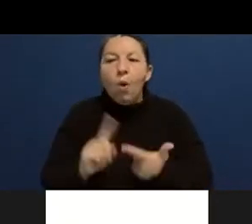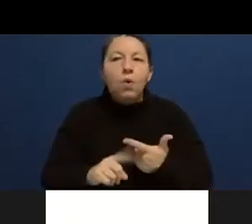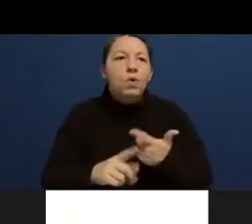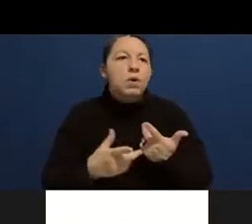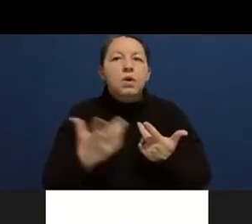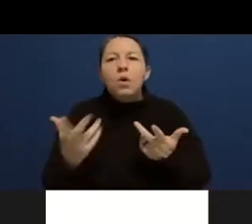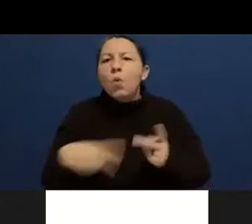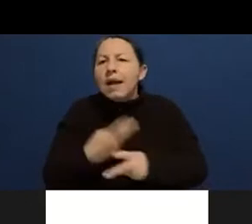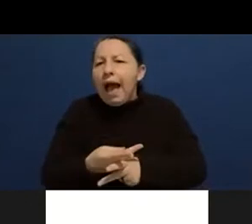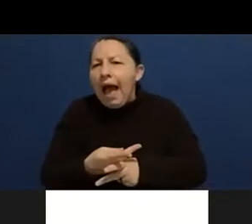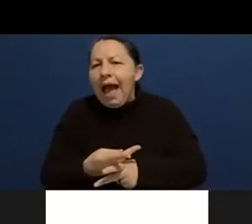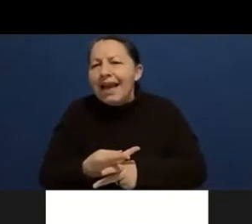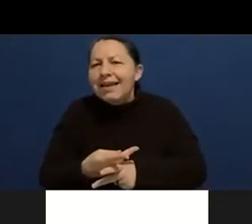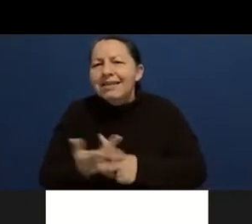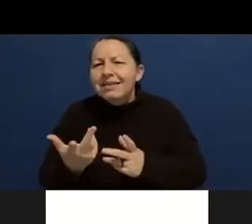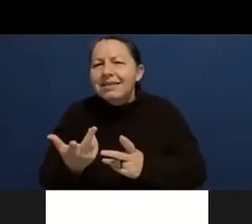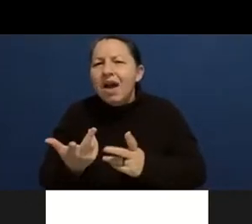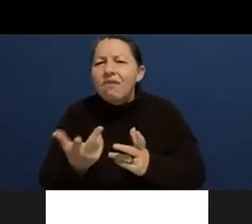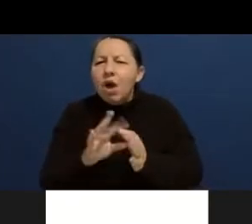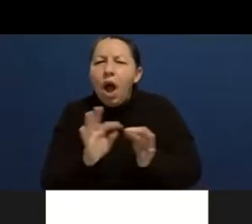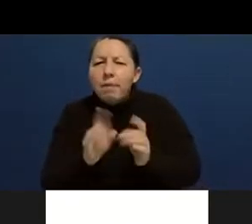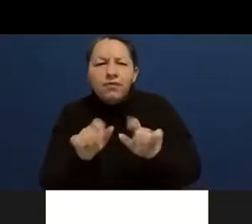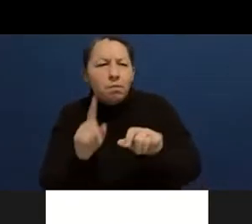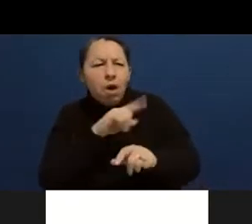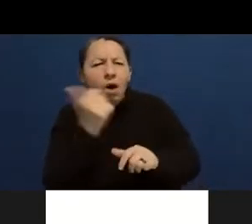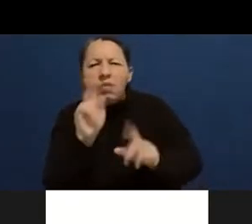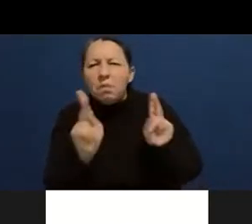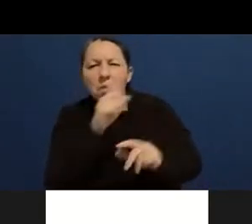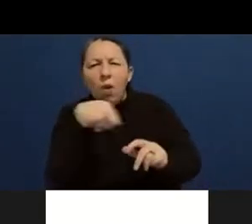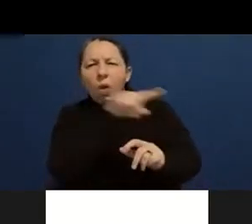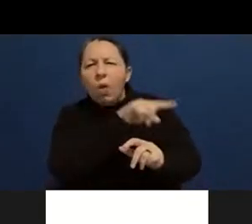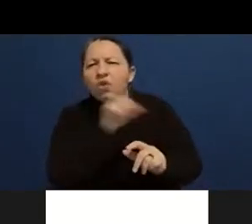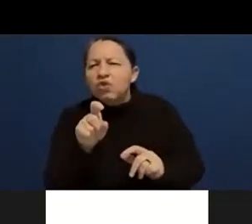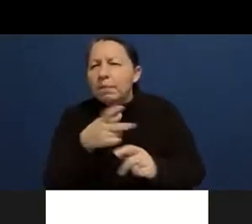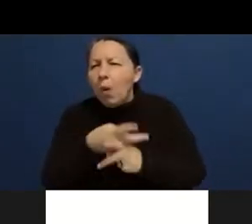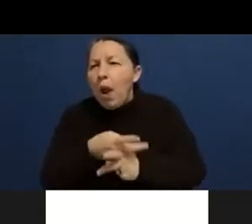messaging, what parents should look for